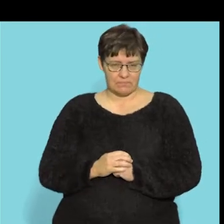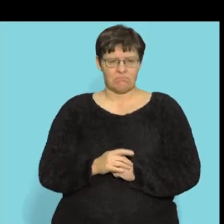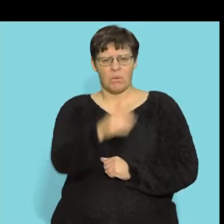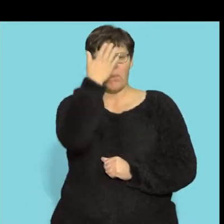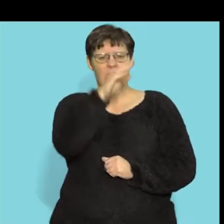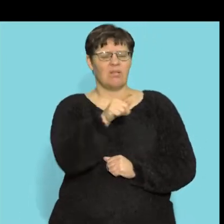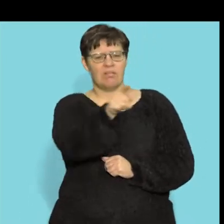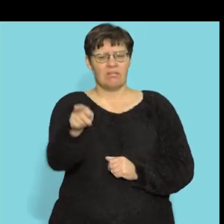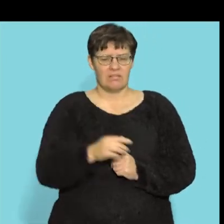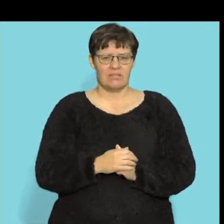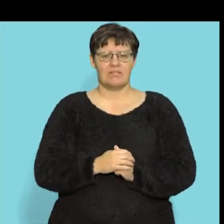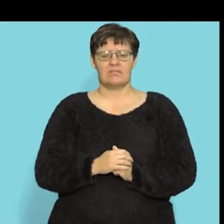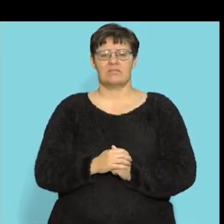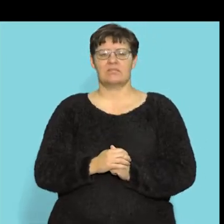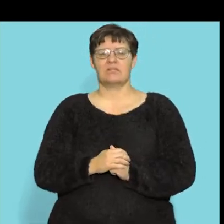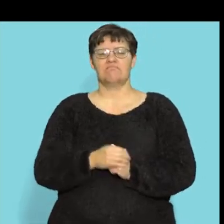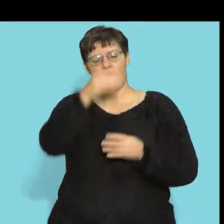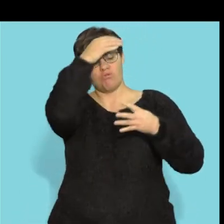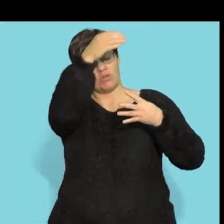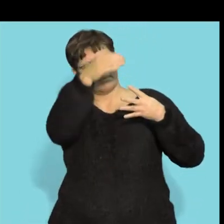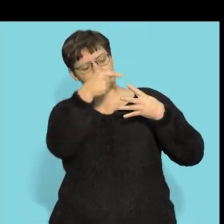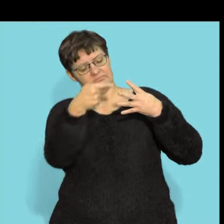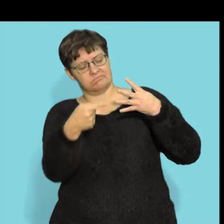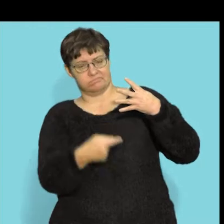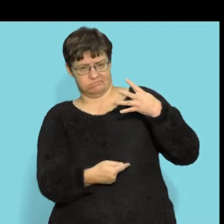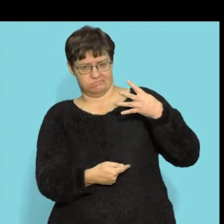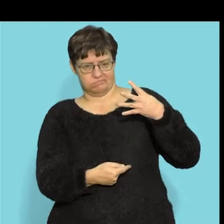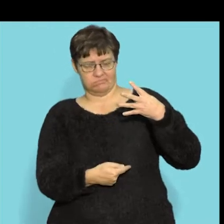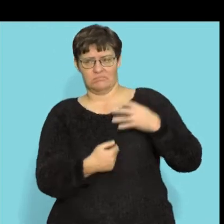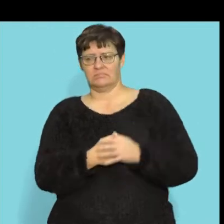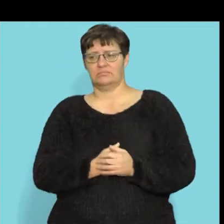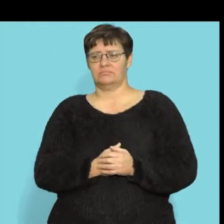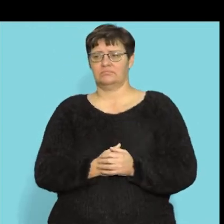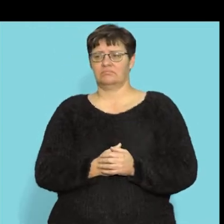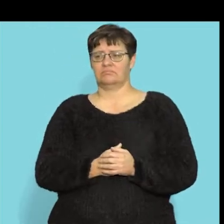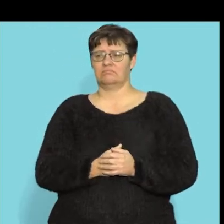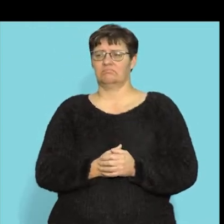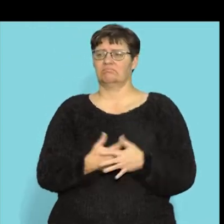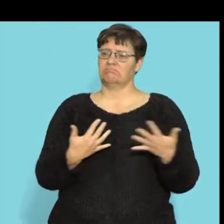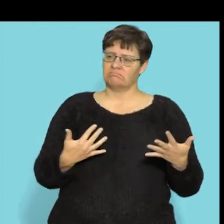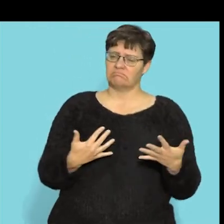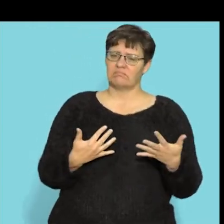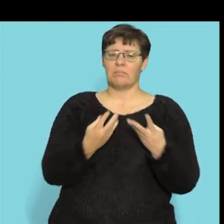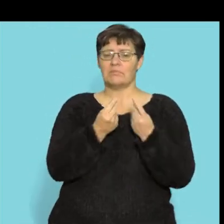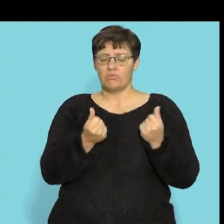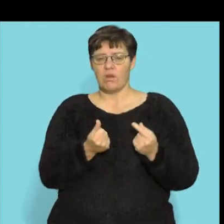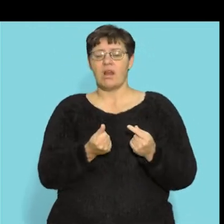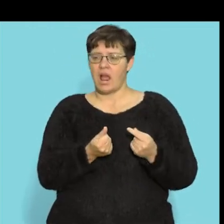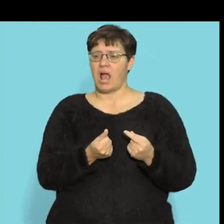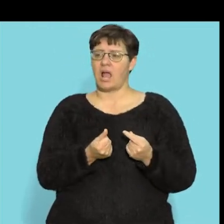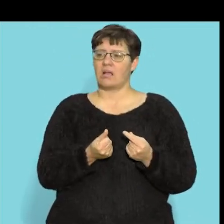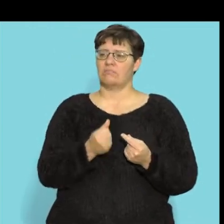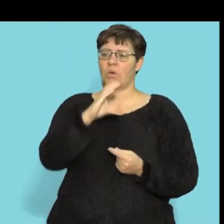familiar with some of the concepts that we've looked at in terms of materials in as far as physical